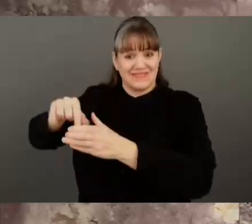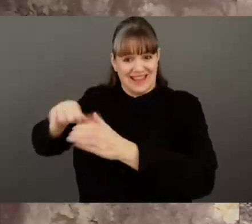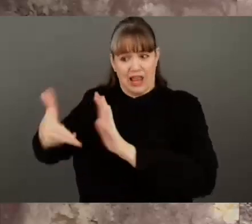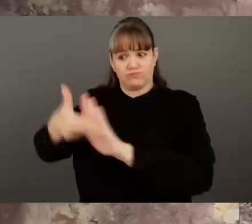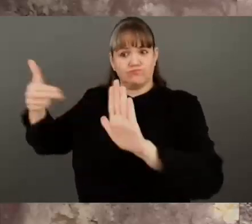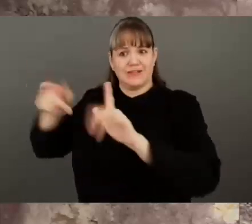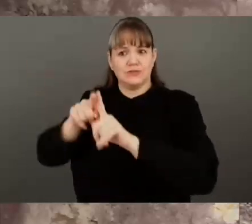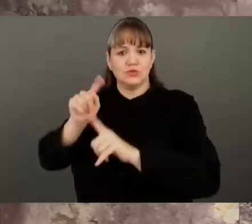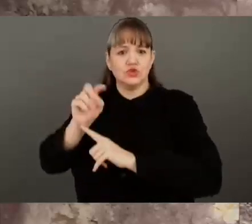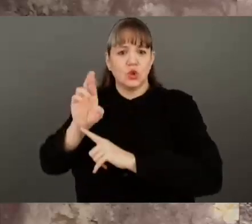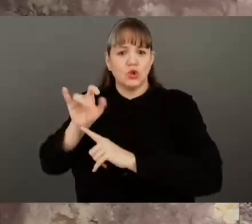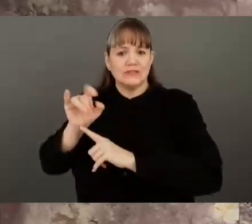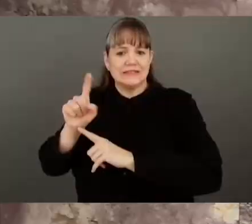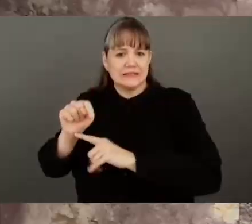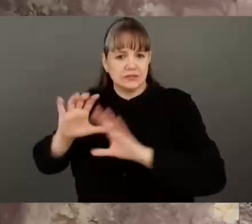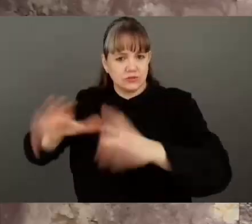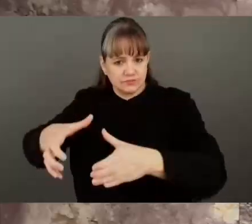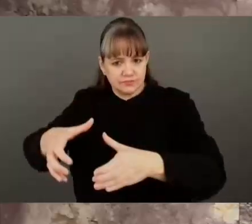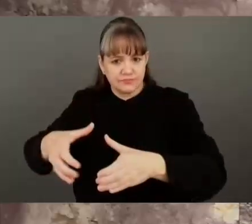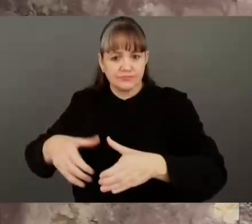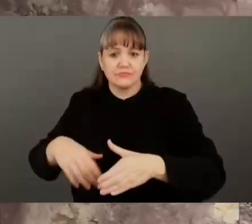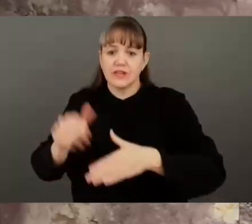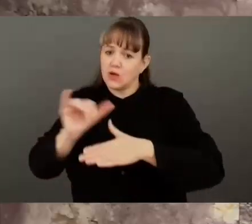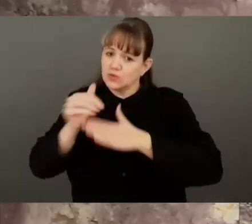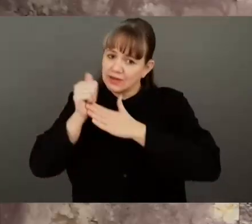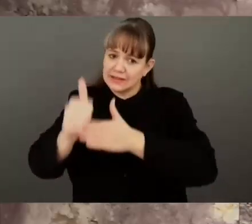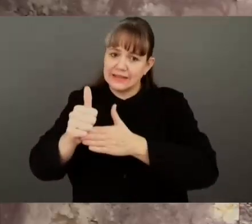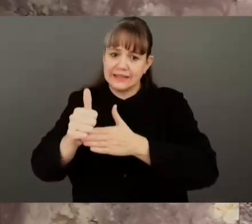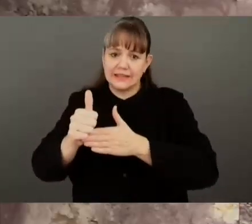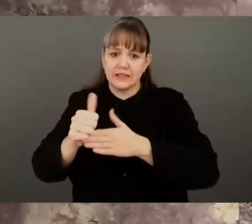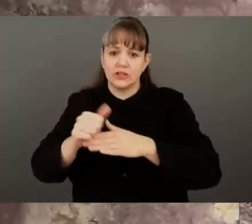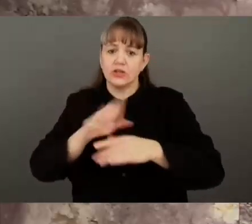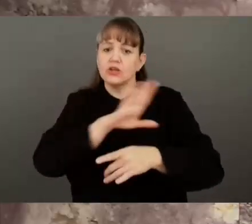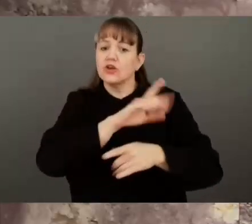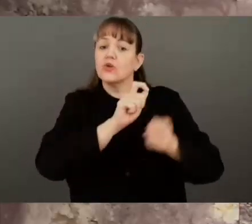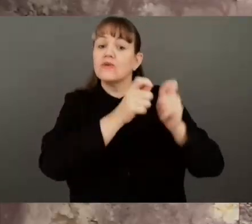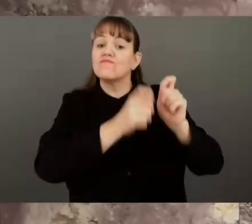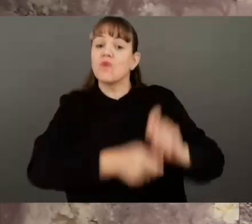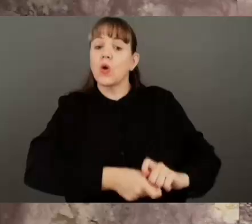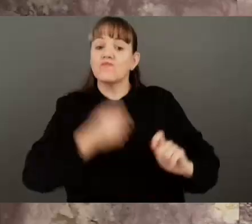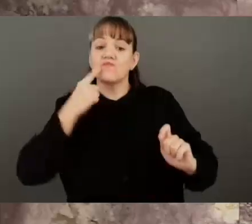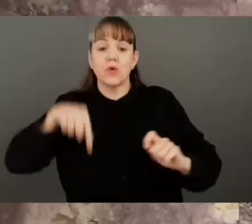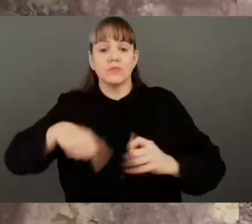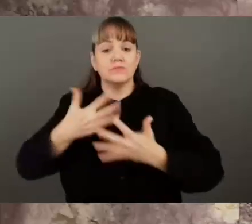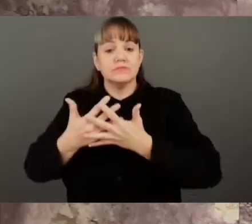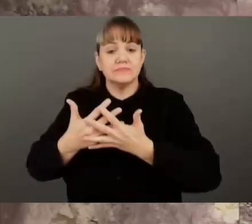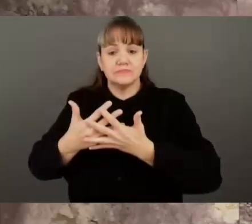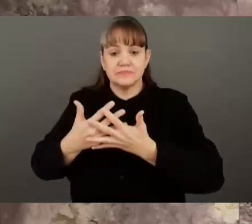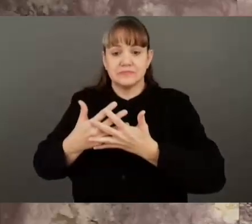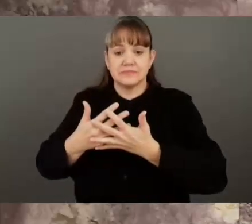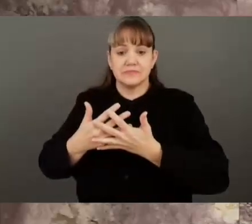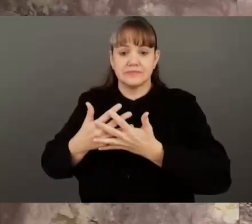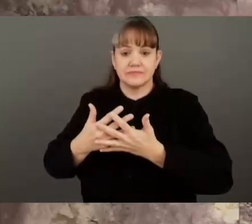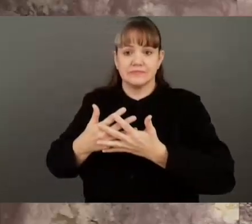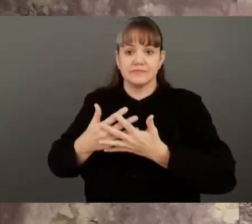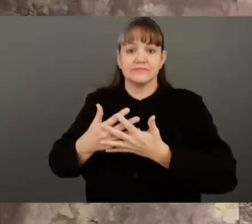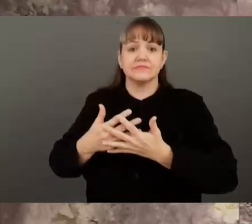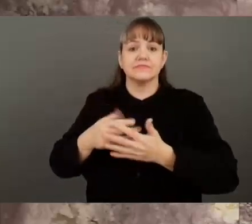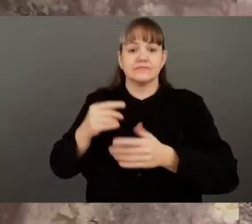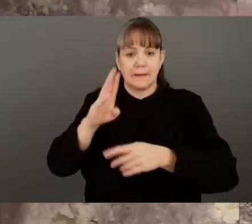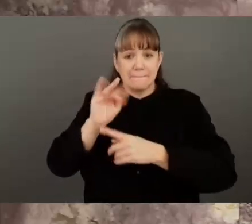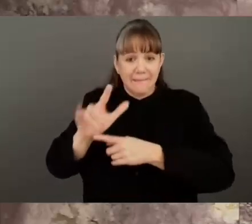and sentencing reform. We will continue to do this work through all levels of government. I must also take